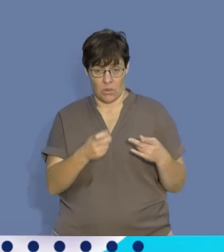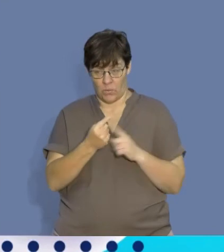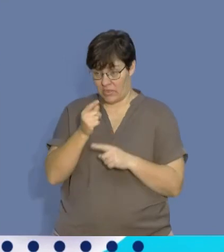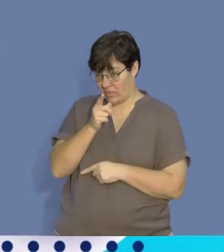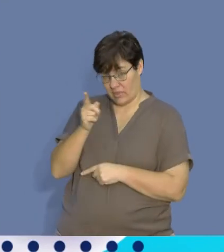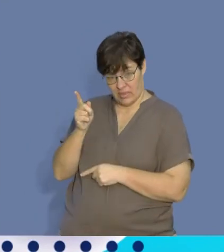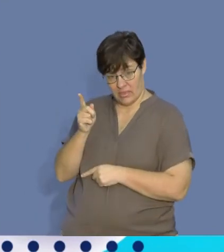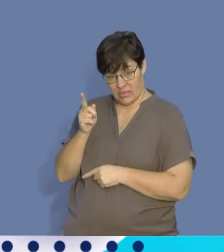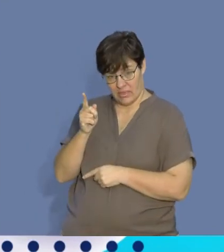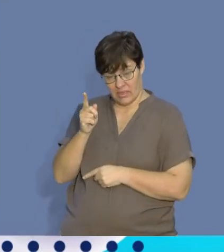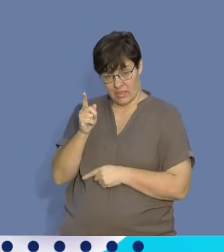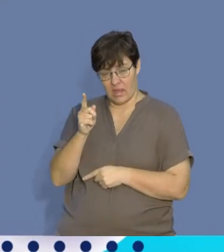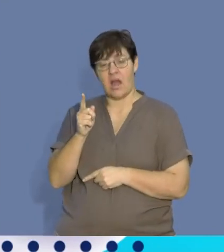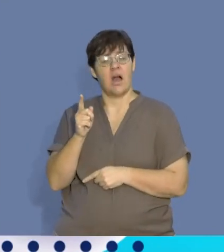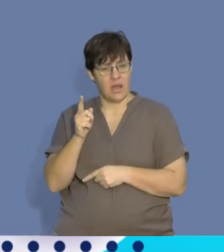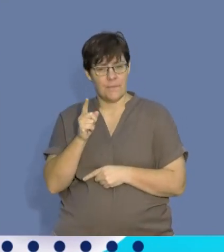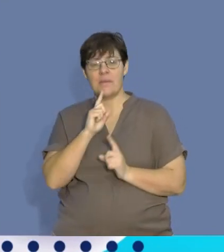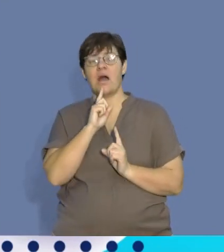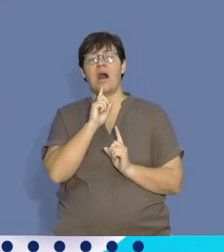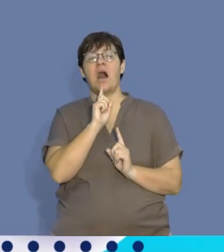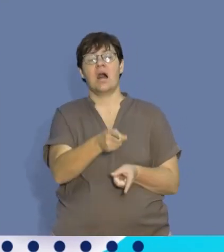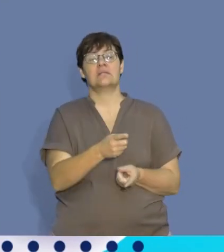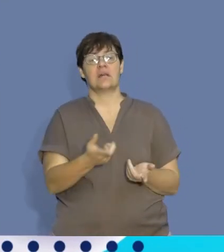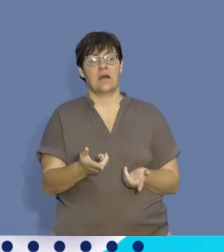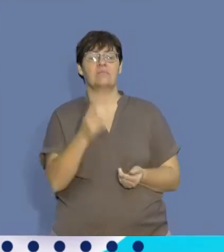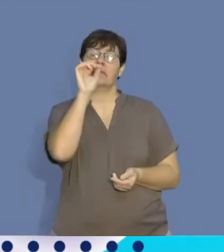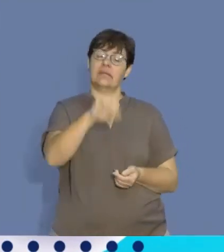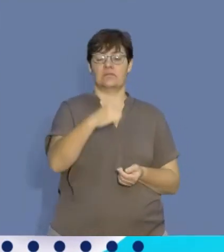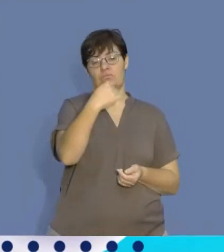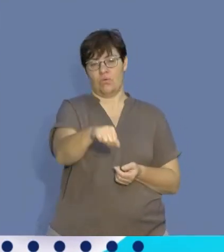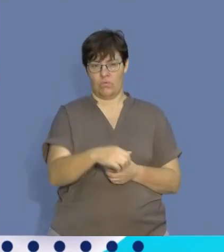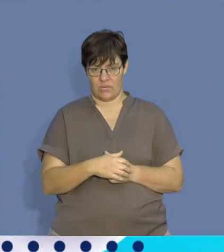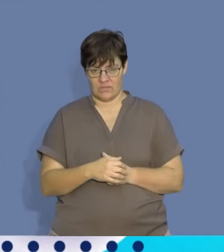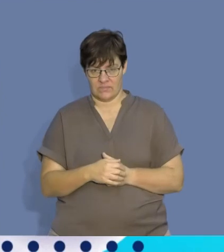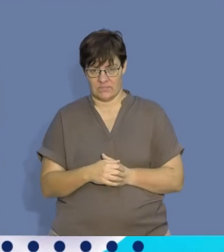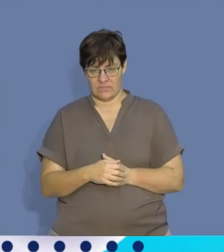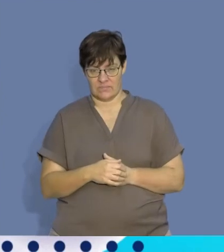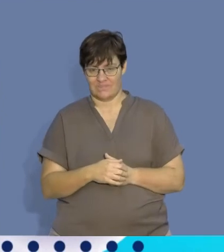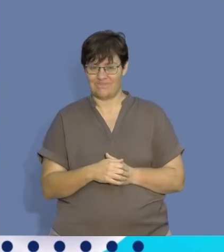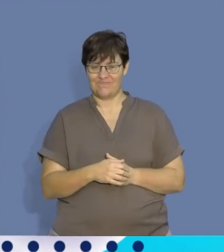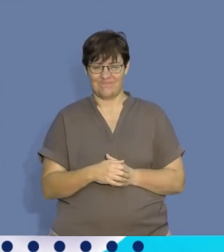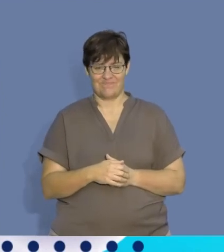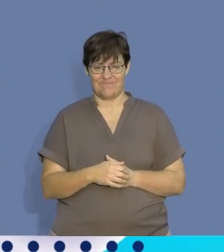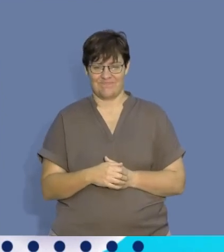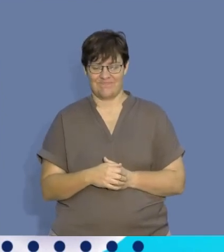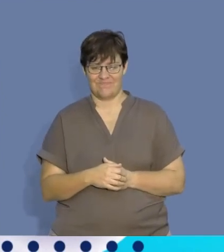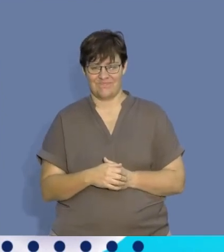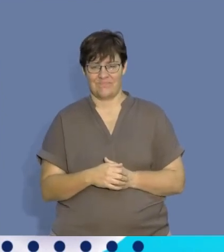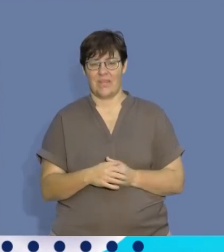of those 4 words, I can answer the question with a yes or a no. For